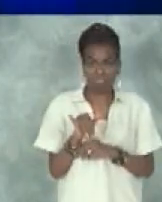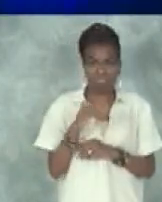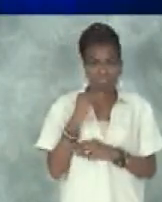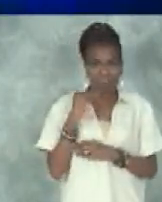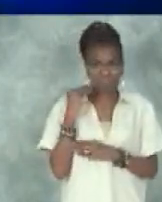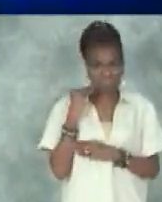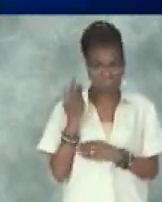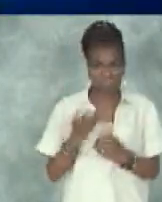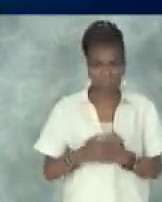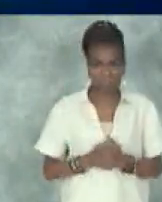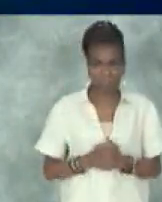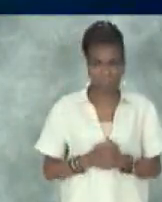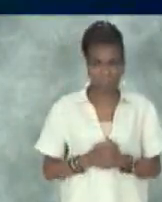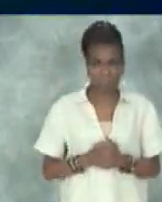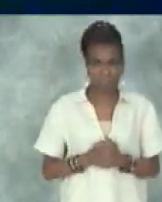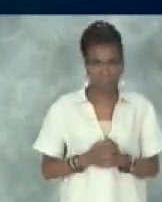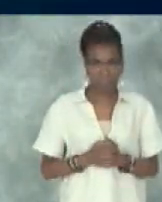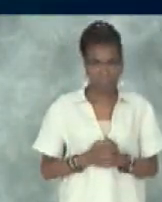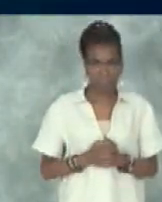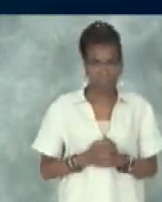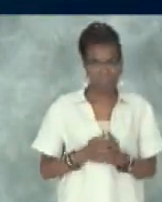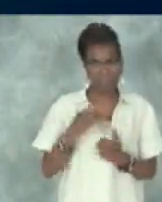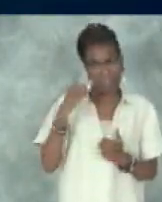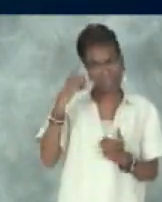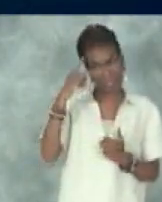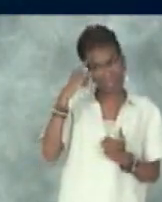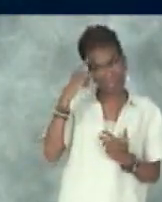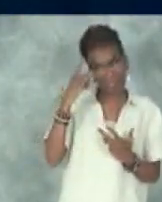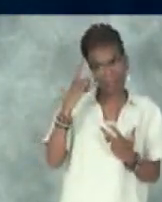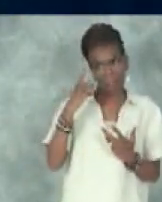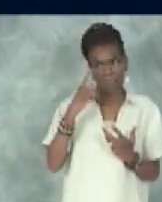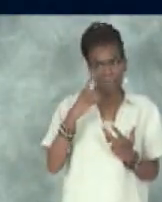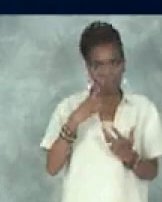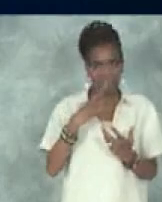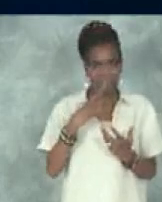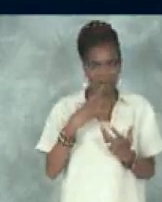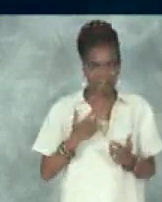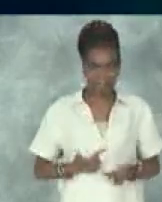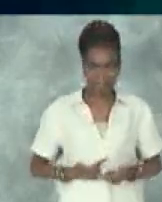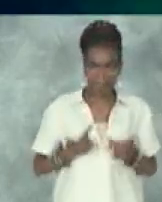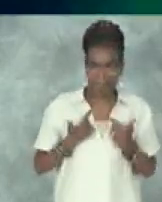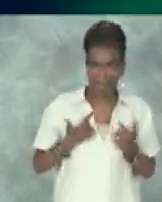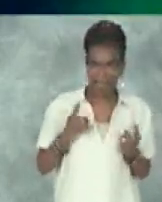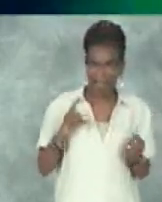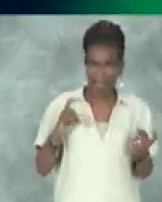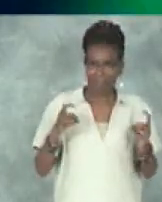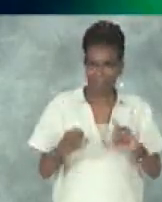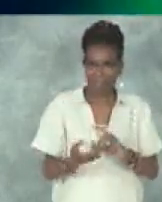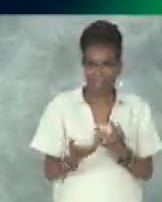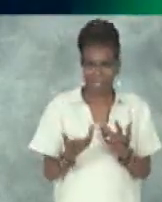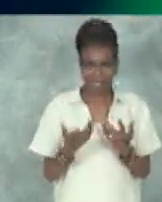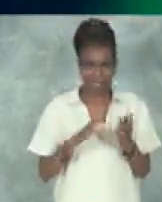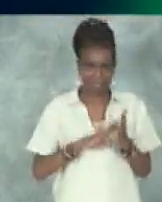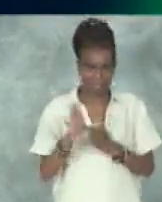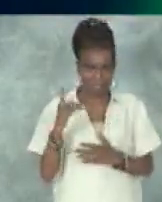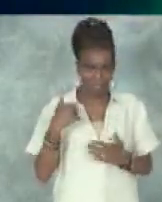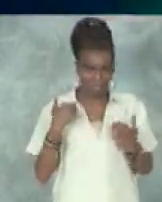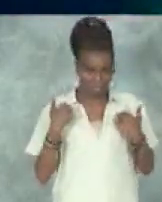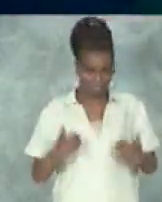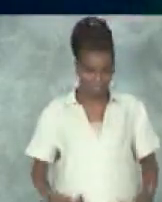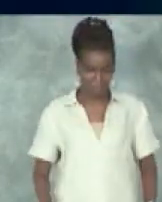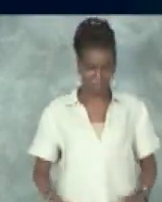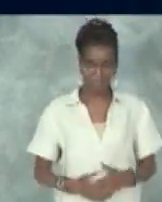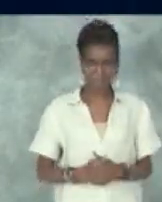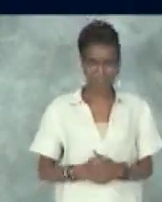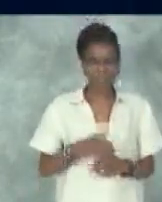I've been doing as I think about life and think about changes and think about development of myself, you all can